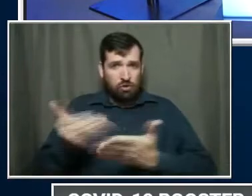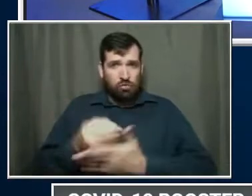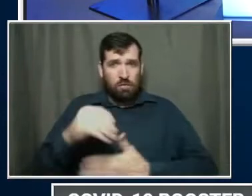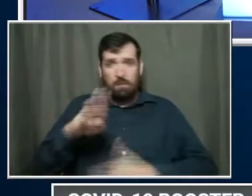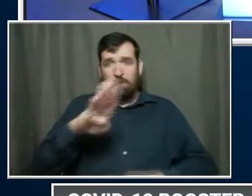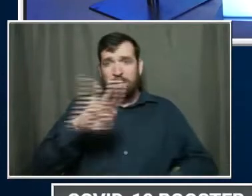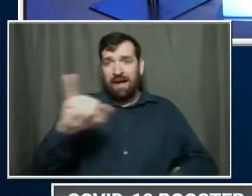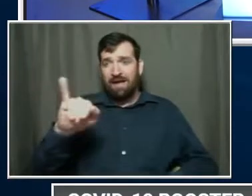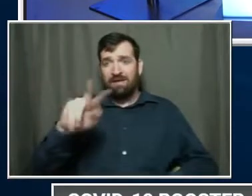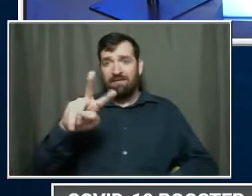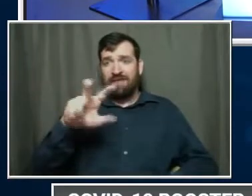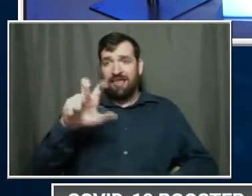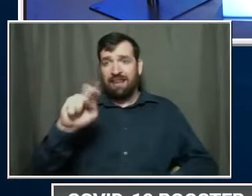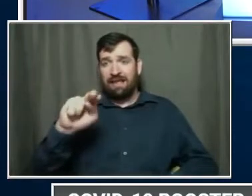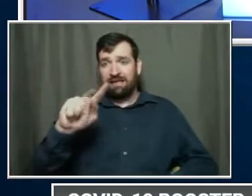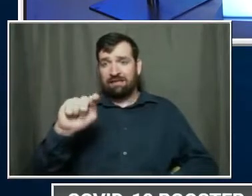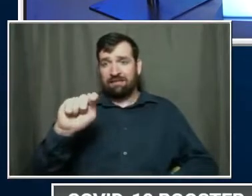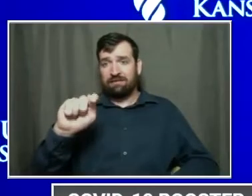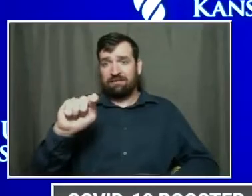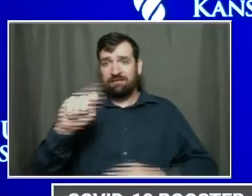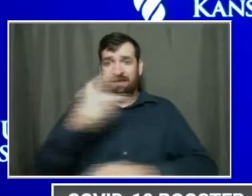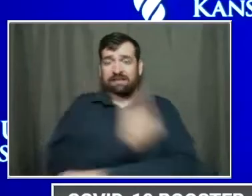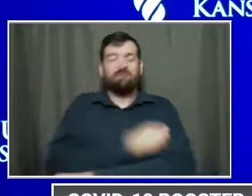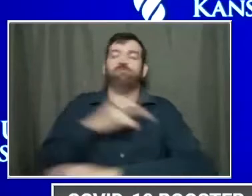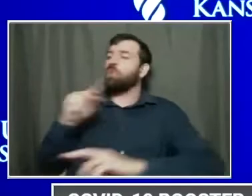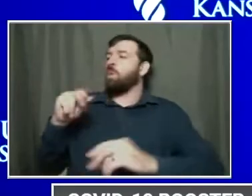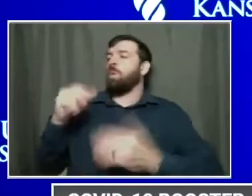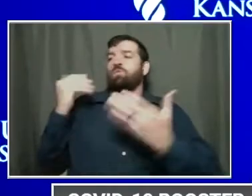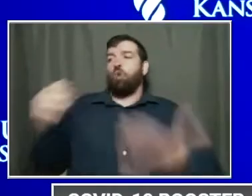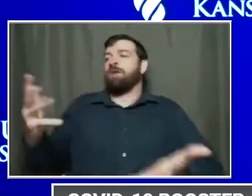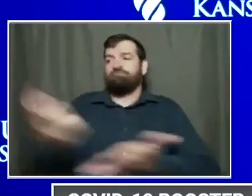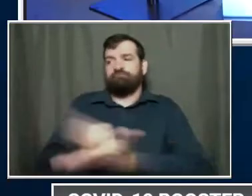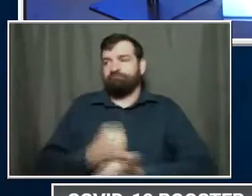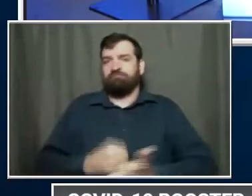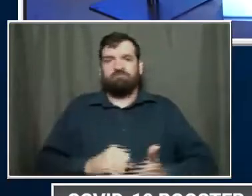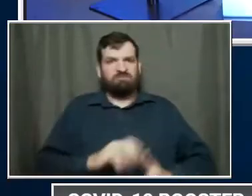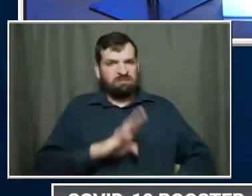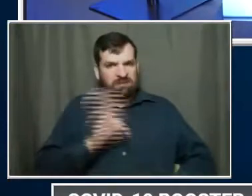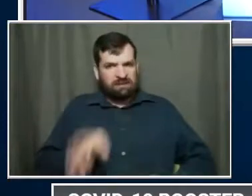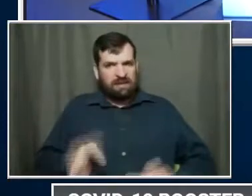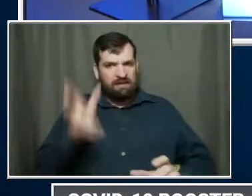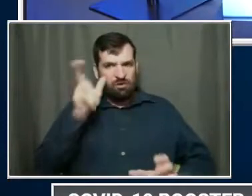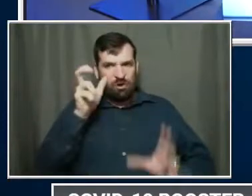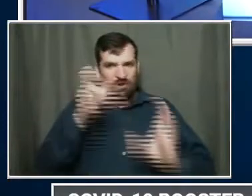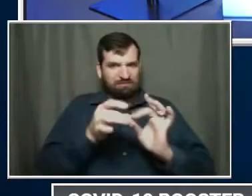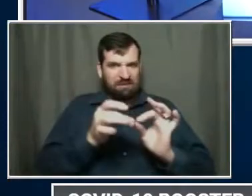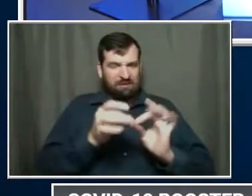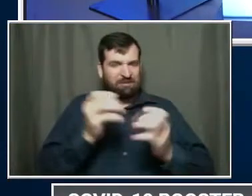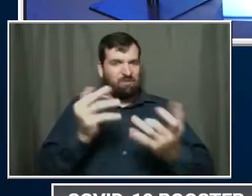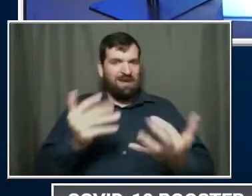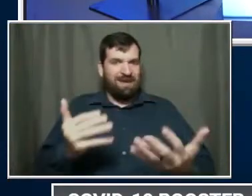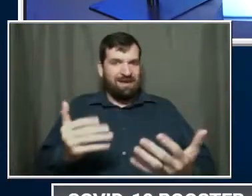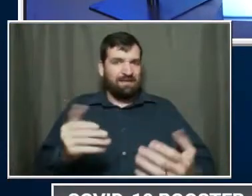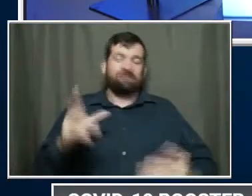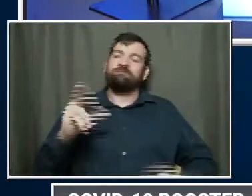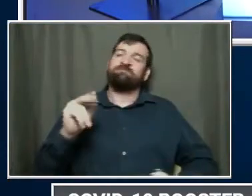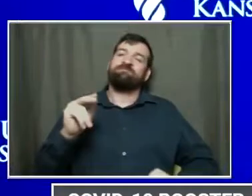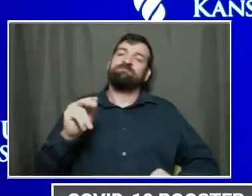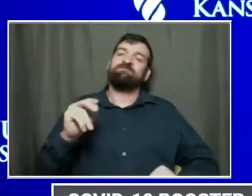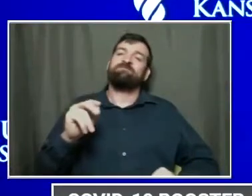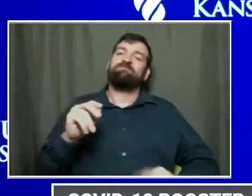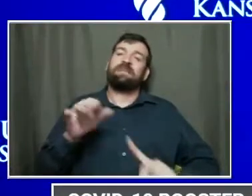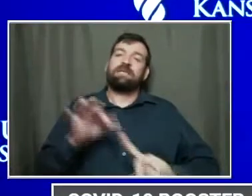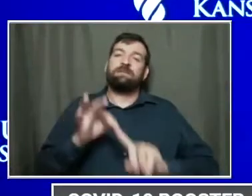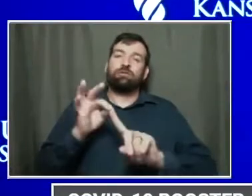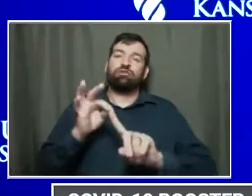vaccine? I would not wait. I would go ahead and get it. I've never heard any of you say to wait for anything, no, right? I mean, I think, especially because